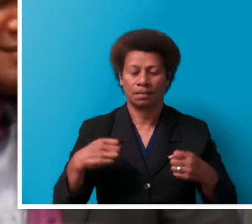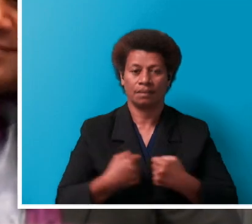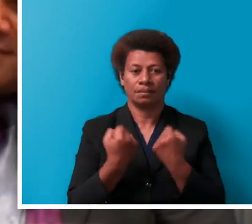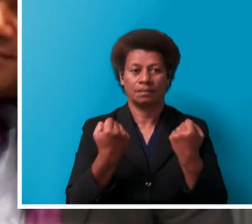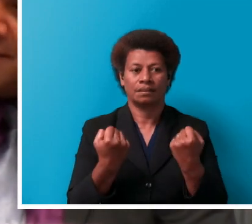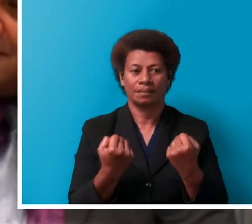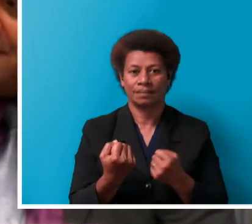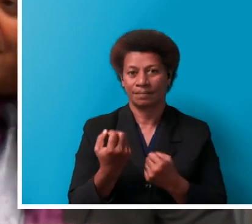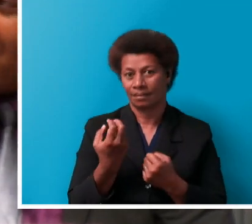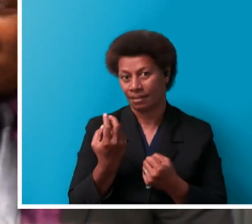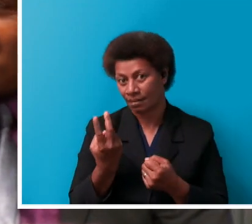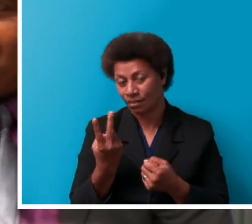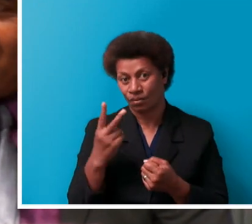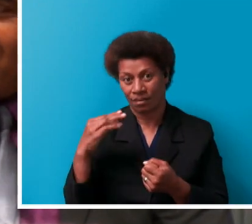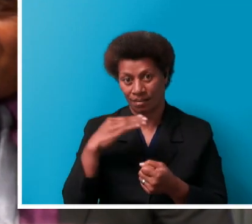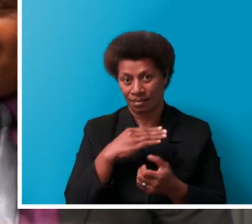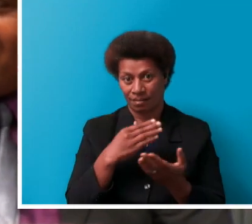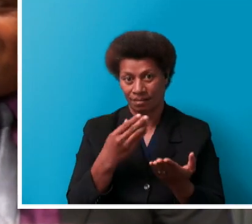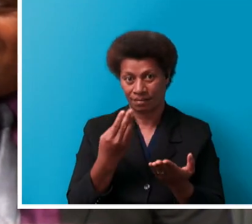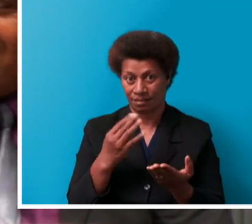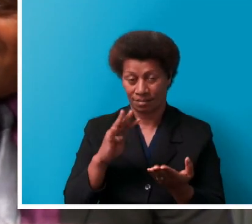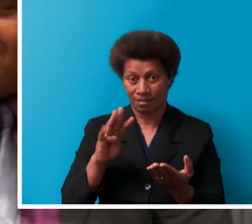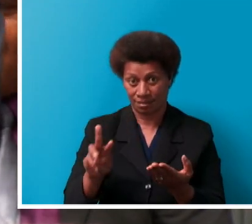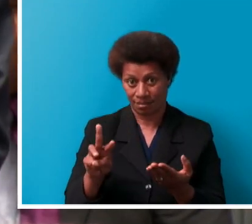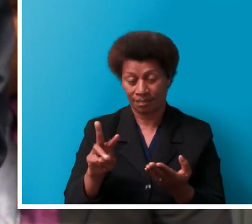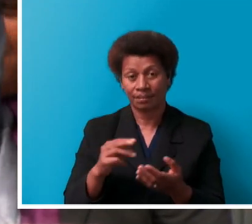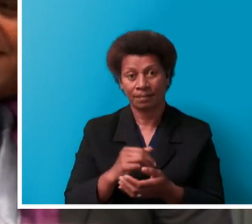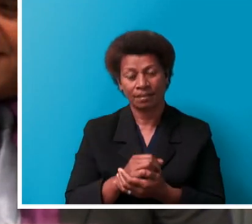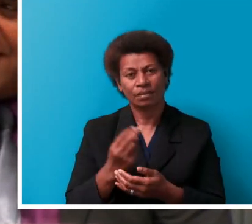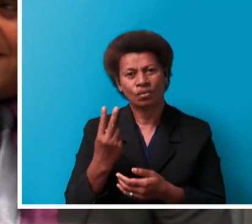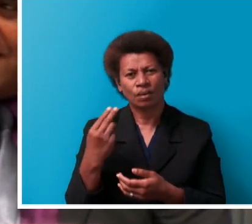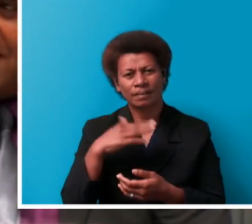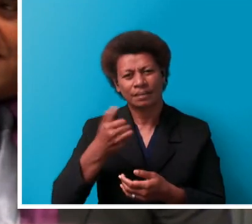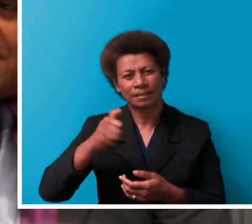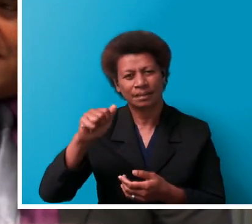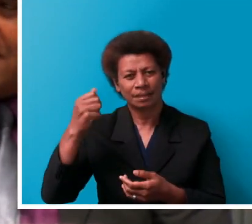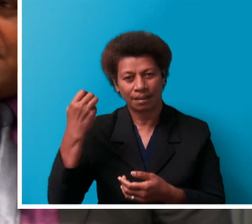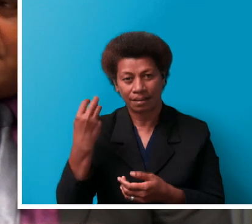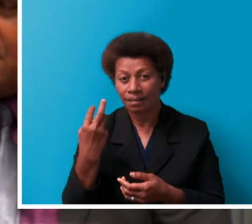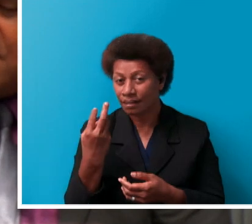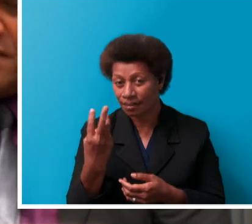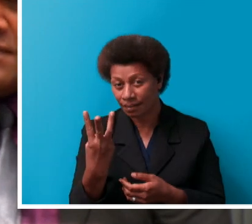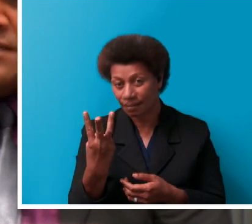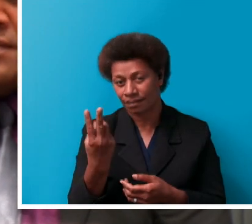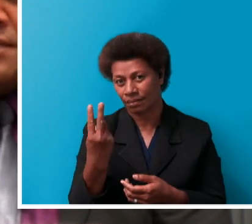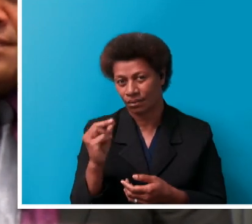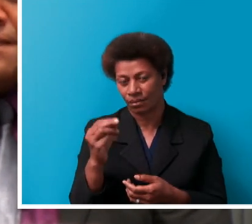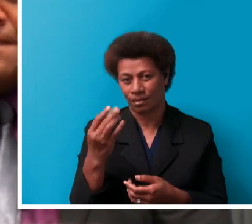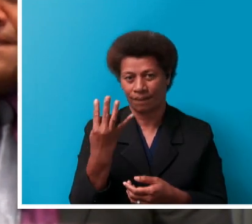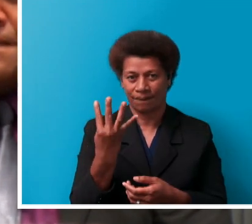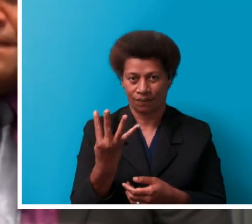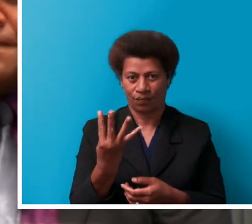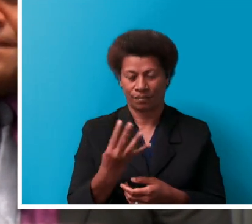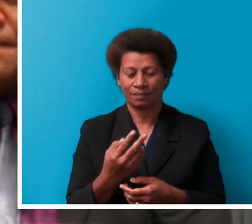from 243 in 2023 to 263 in 2024. Let me assure this August